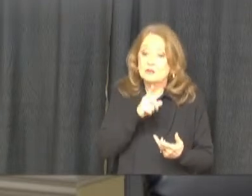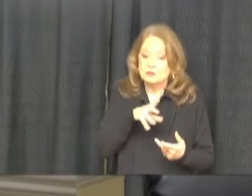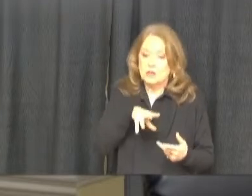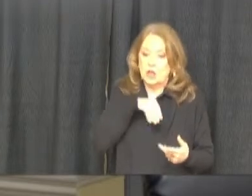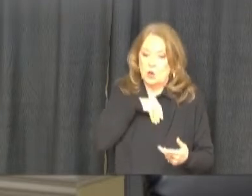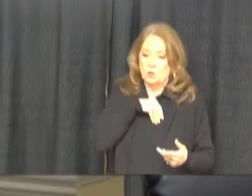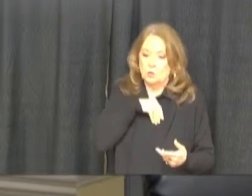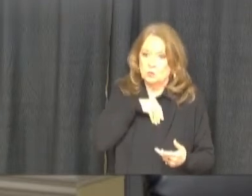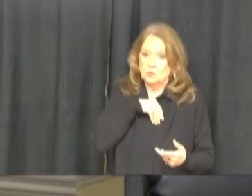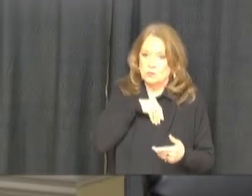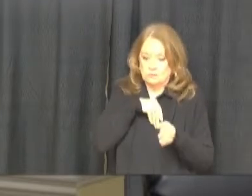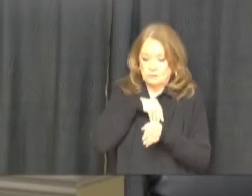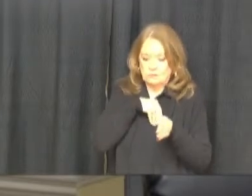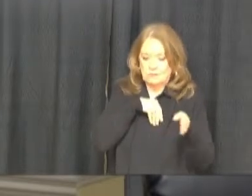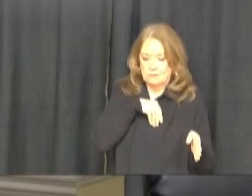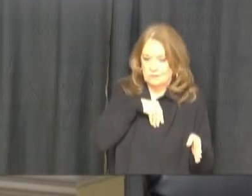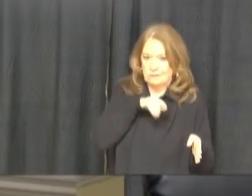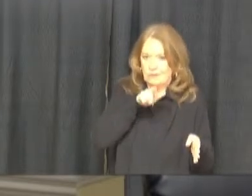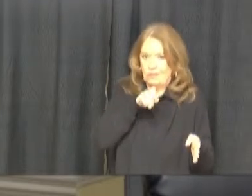as well, which